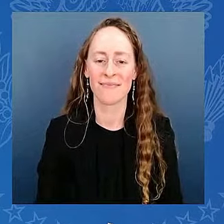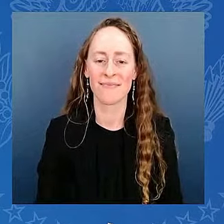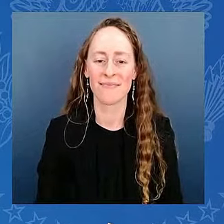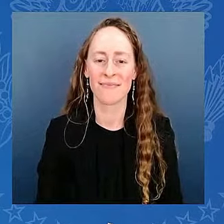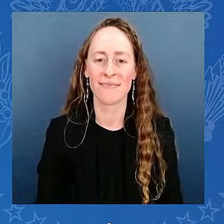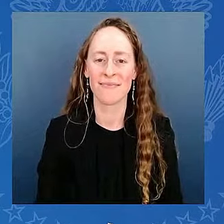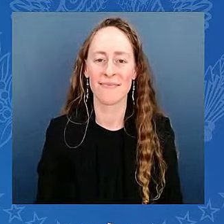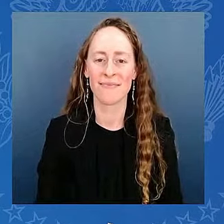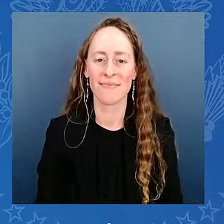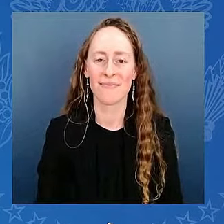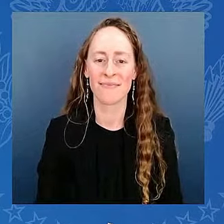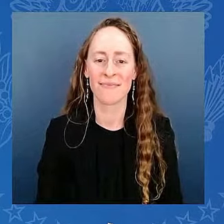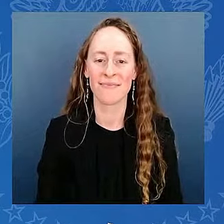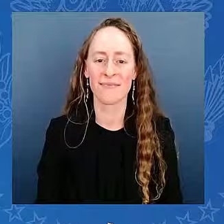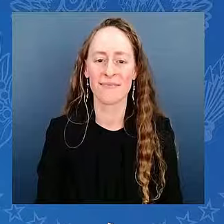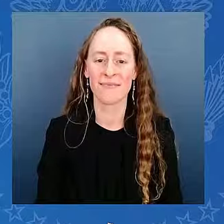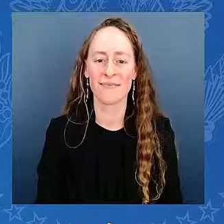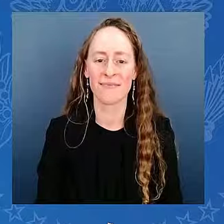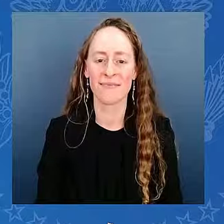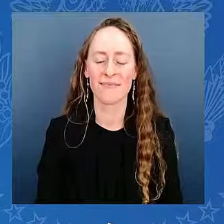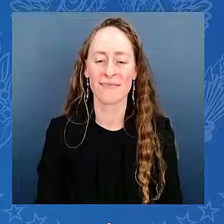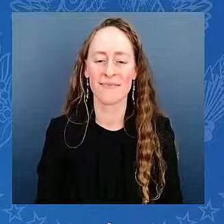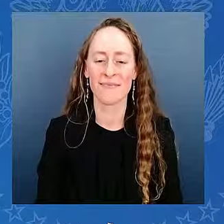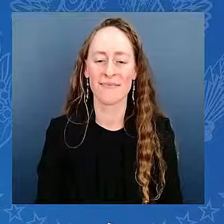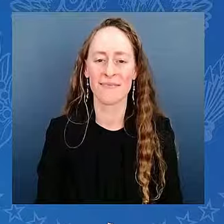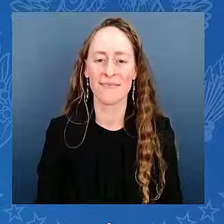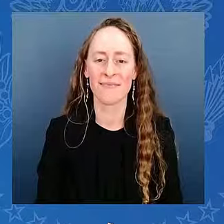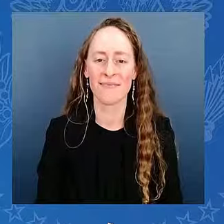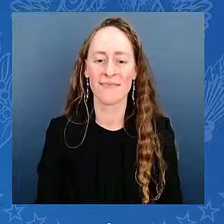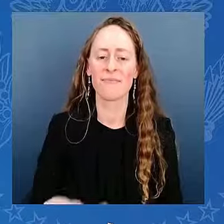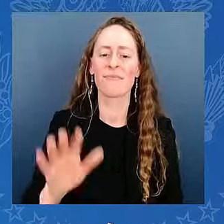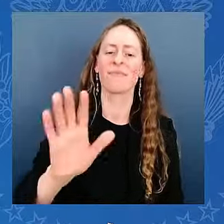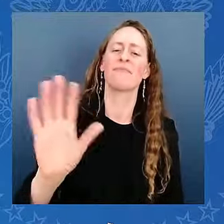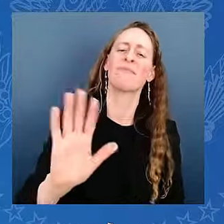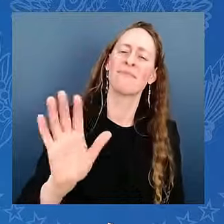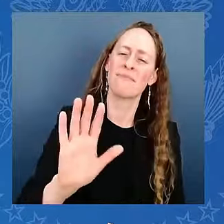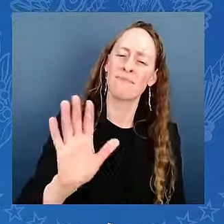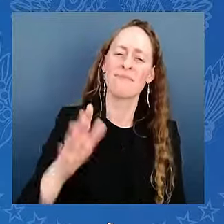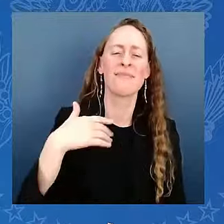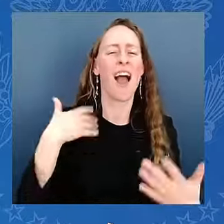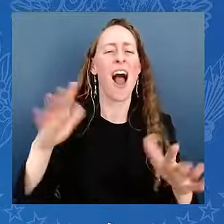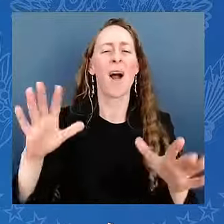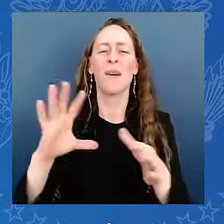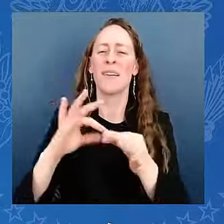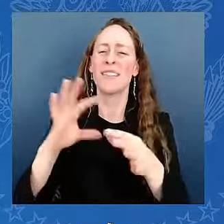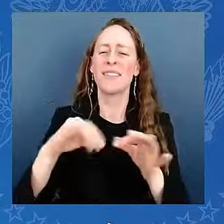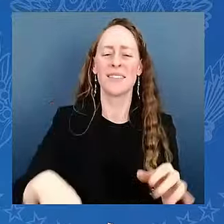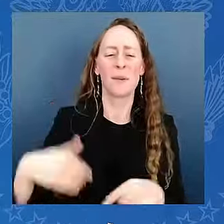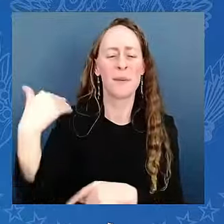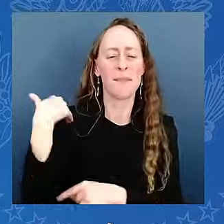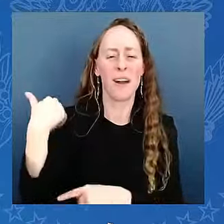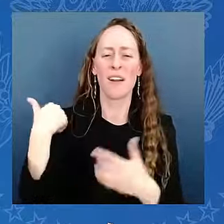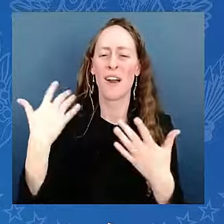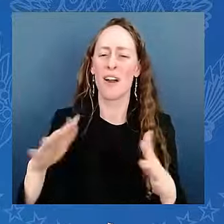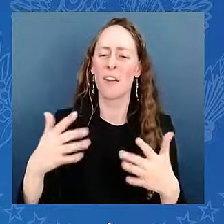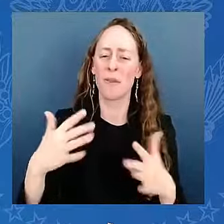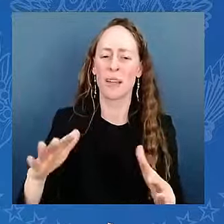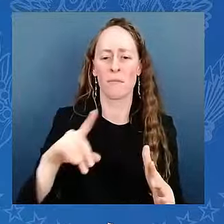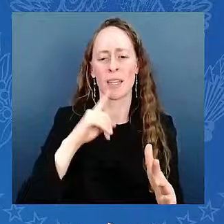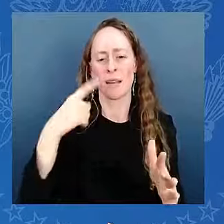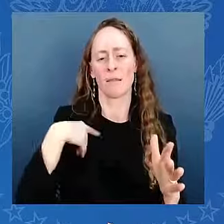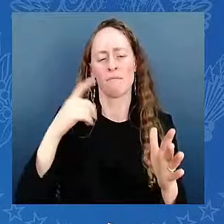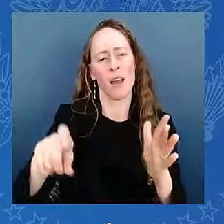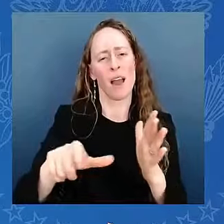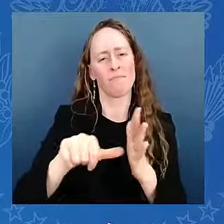father, look, you heard me say this before, and I mean it. My dad had a simple proposition. Family